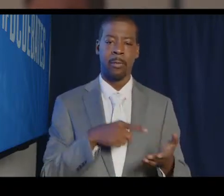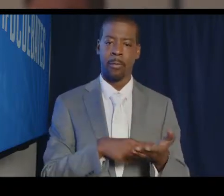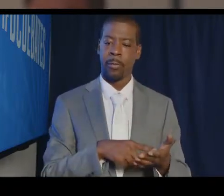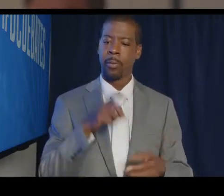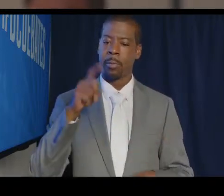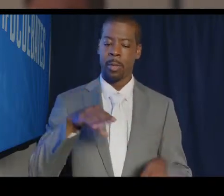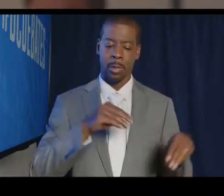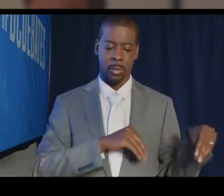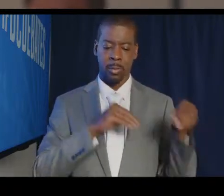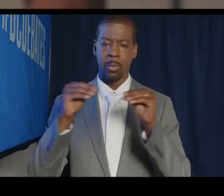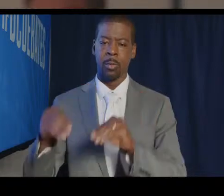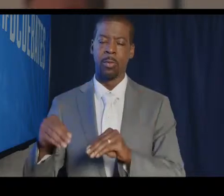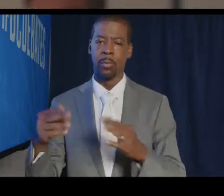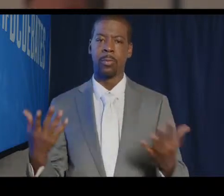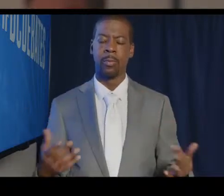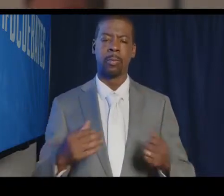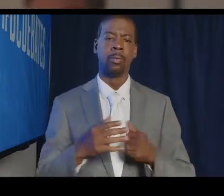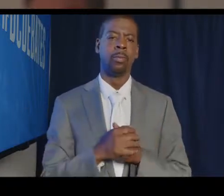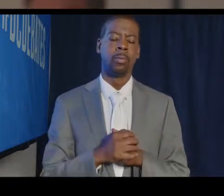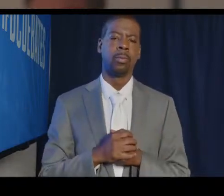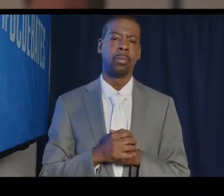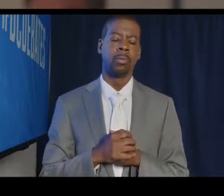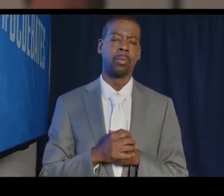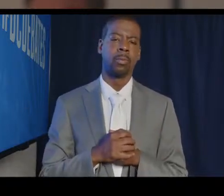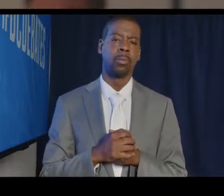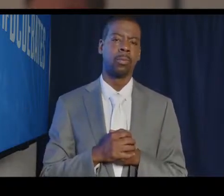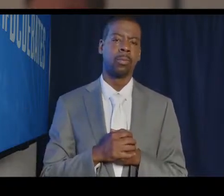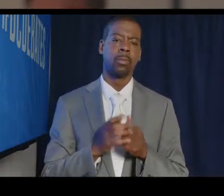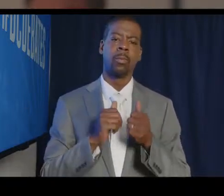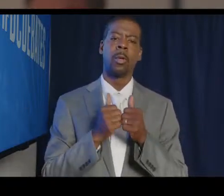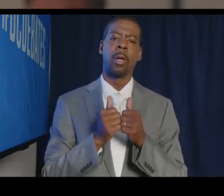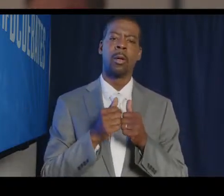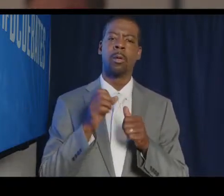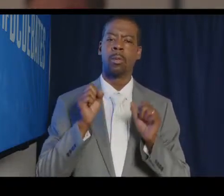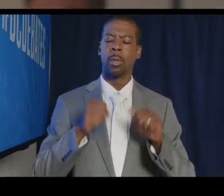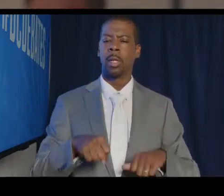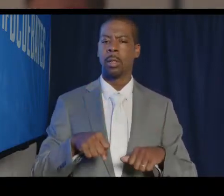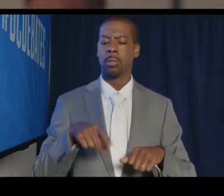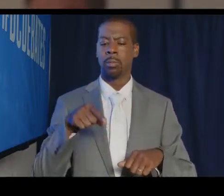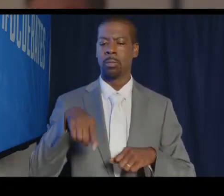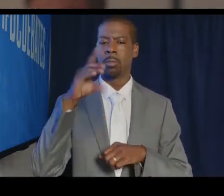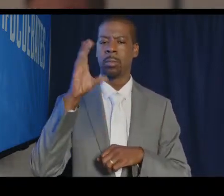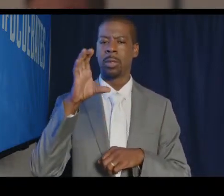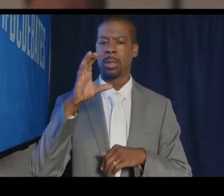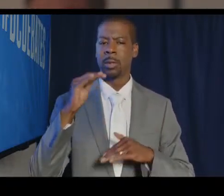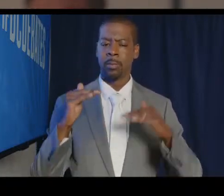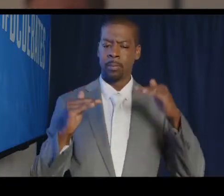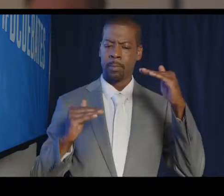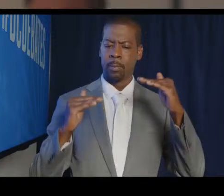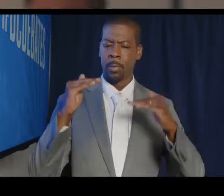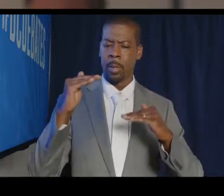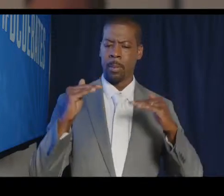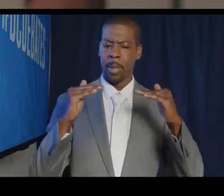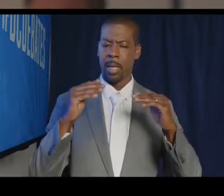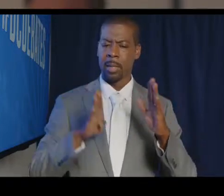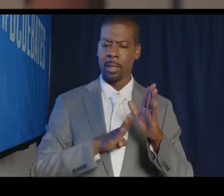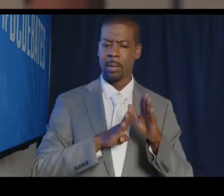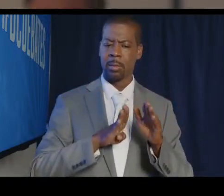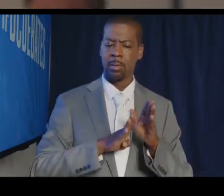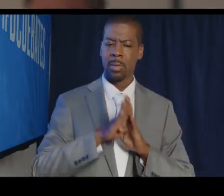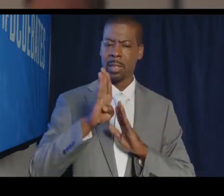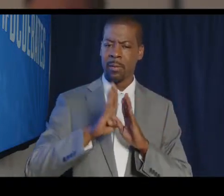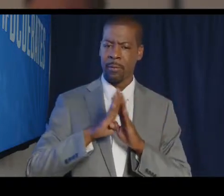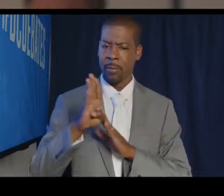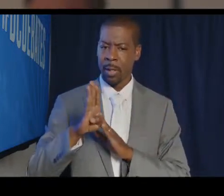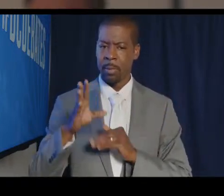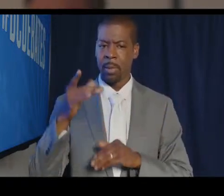happen again. To them, I should say. How can the city balance this? How can it balance development and smart growth